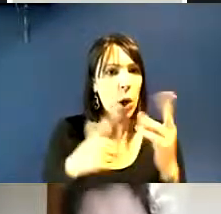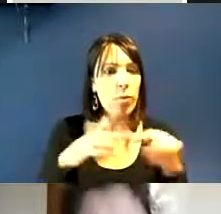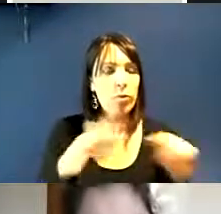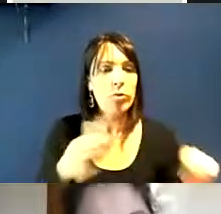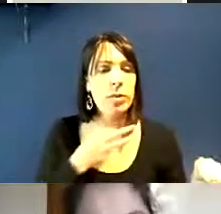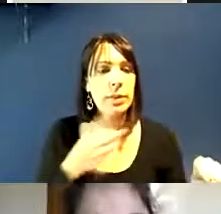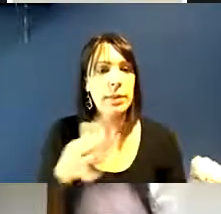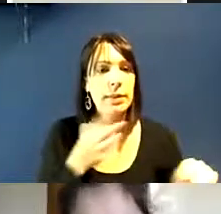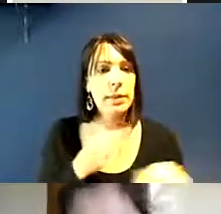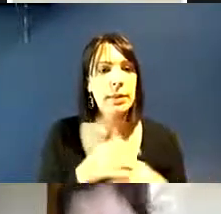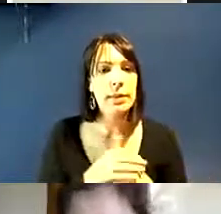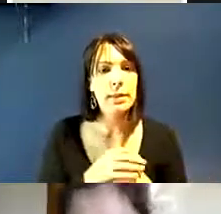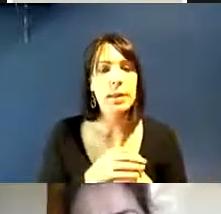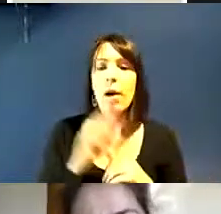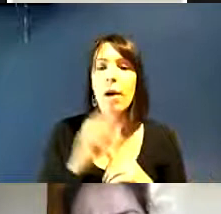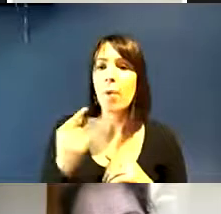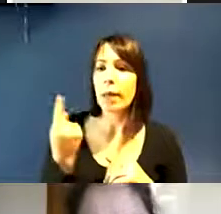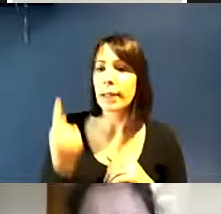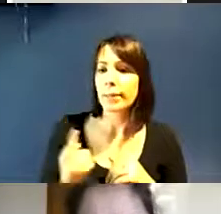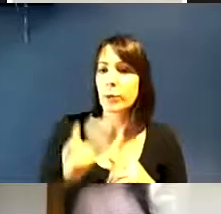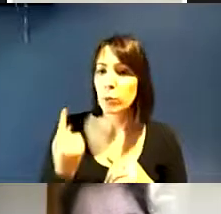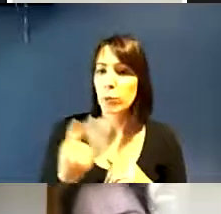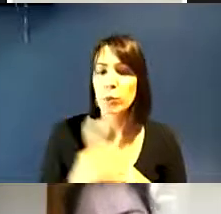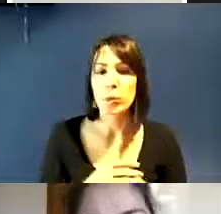at the individual level, where